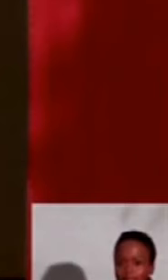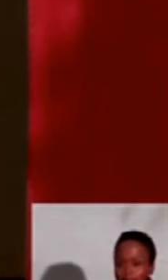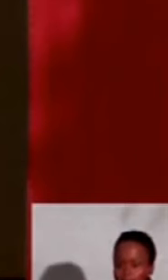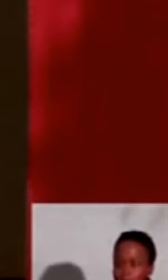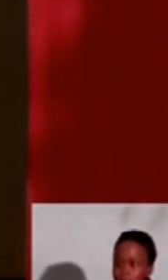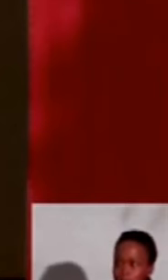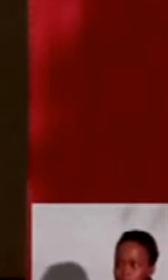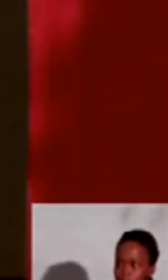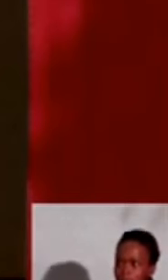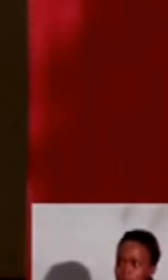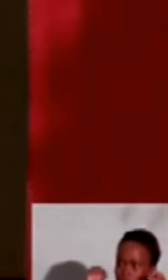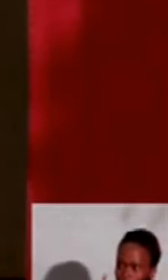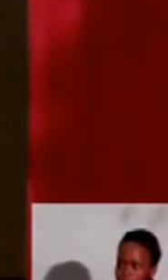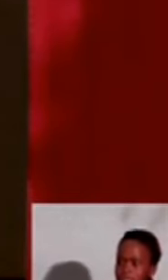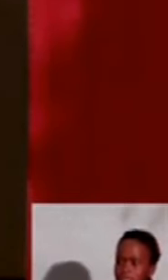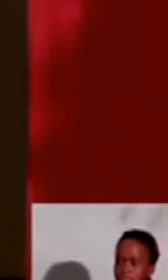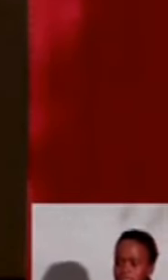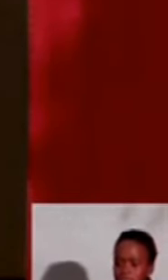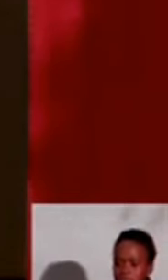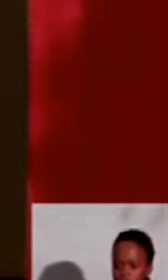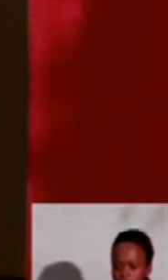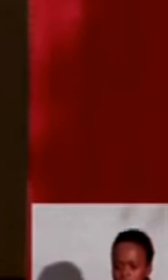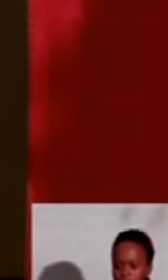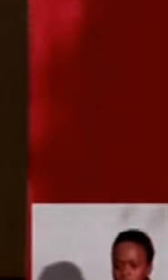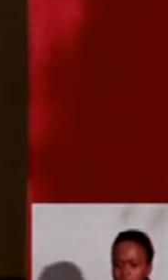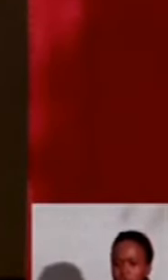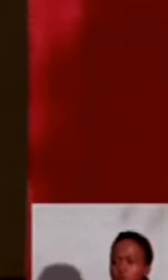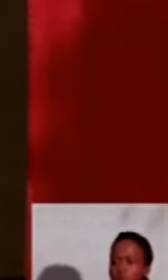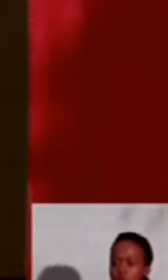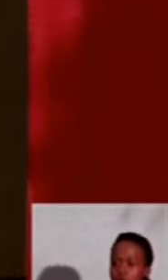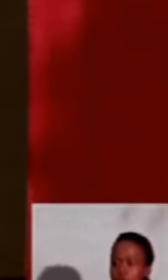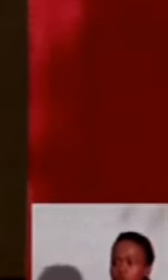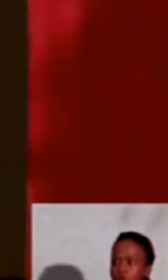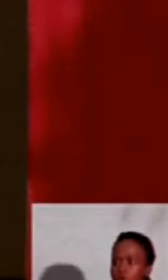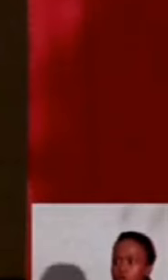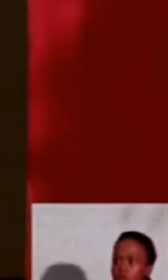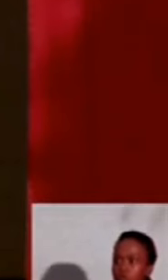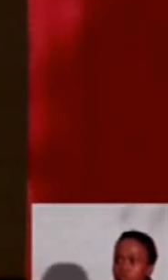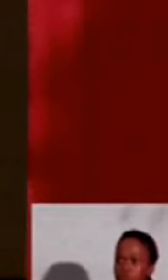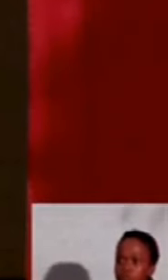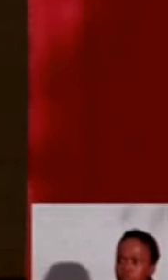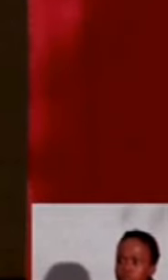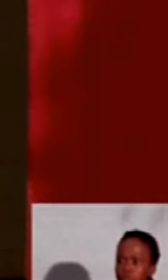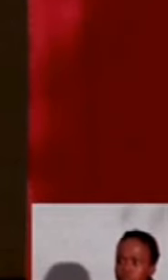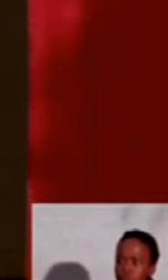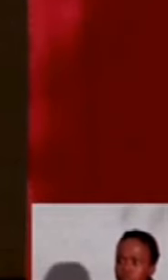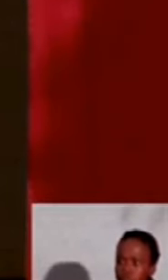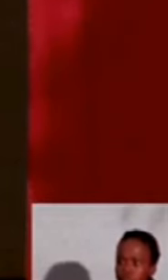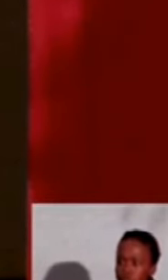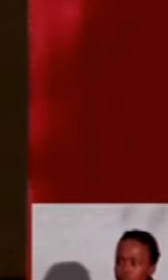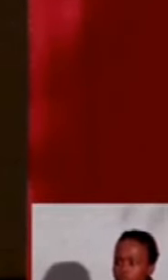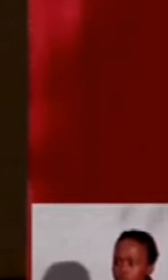education, etc. Why would they be excluded as a small informal business from and not be included in this